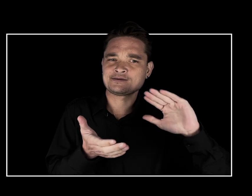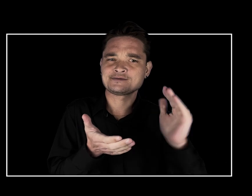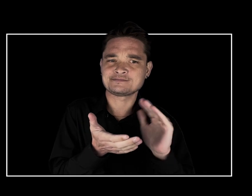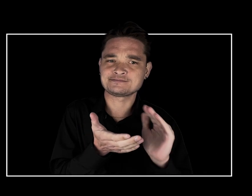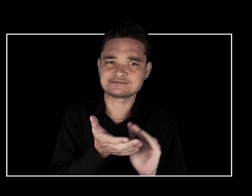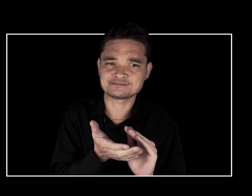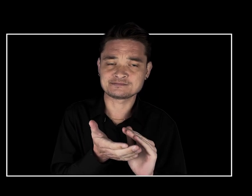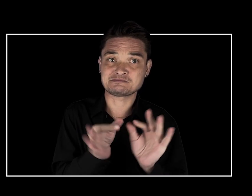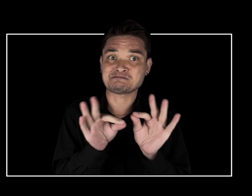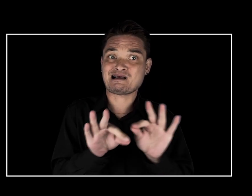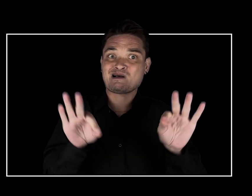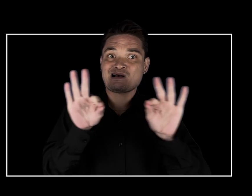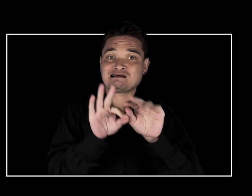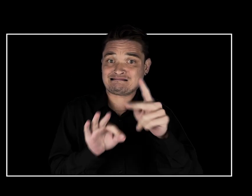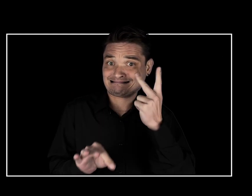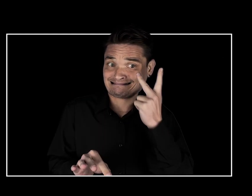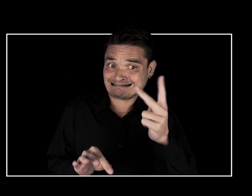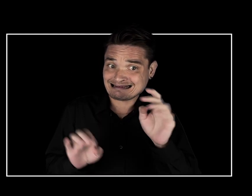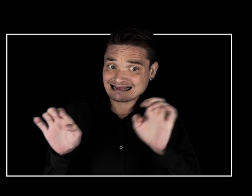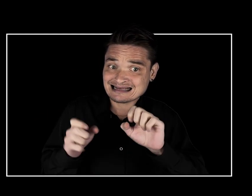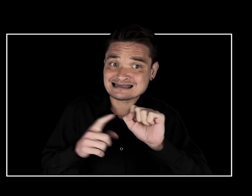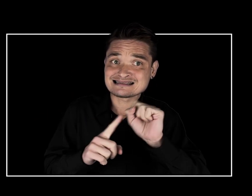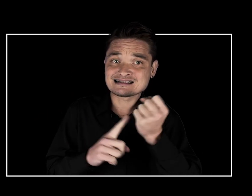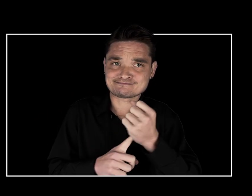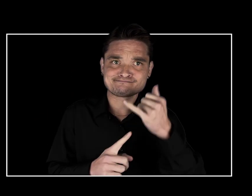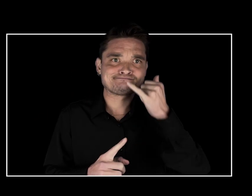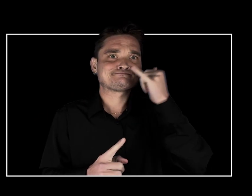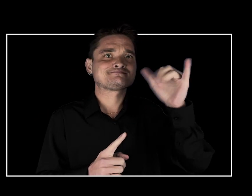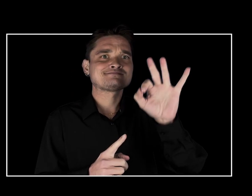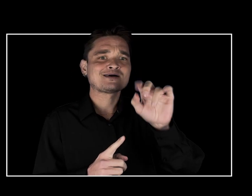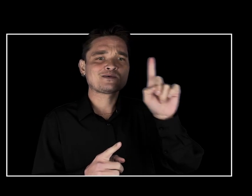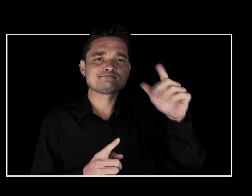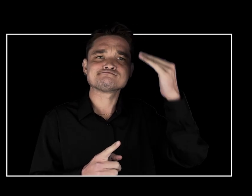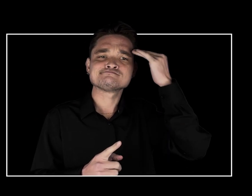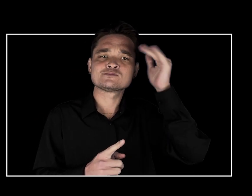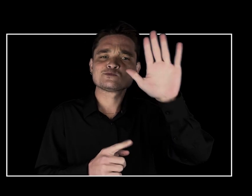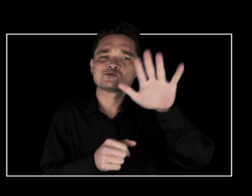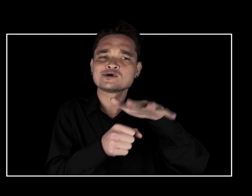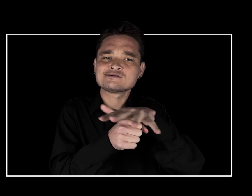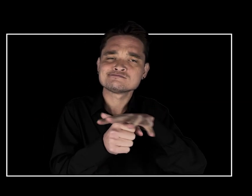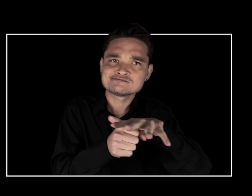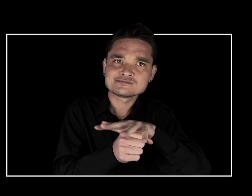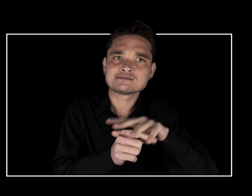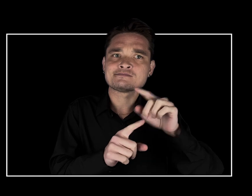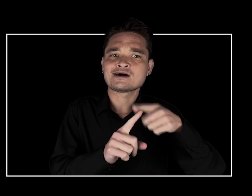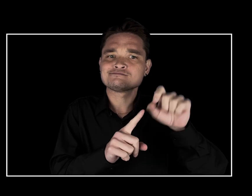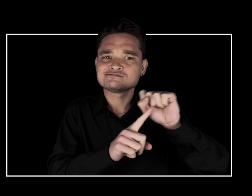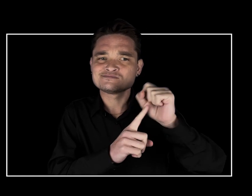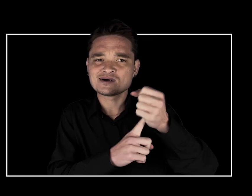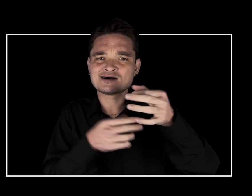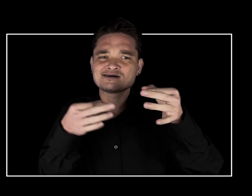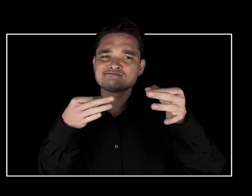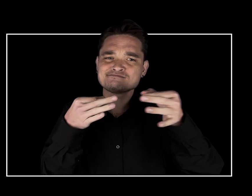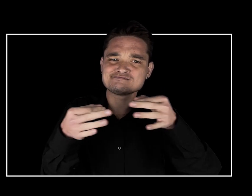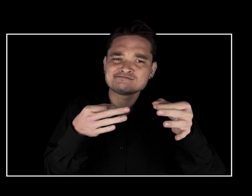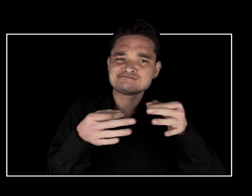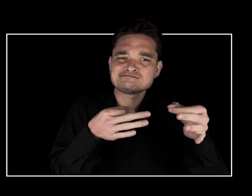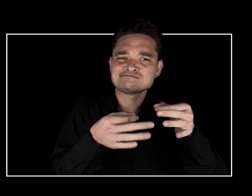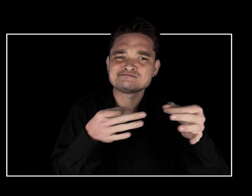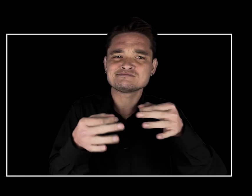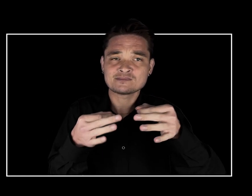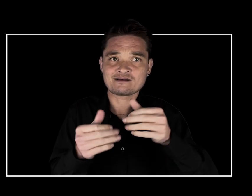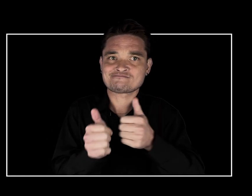Call 911 immediately. Know your location and follow the instructions provided by the 911 operator.